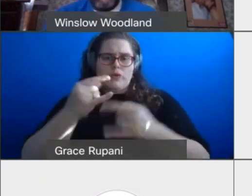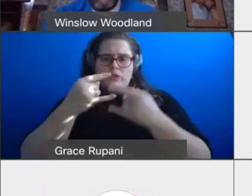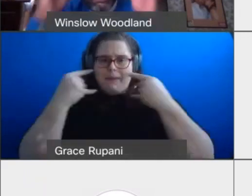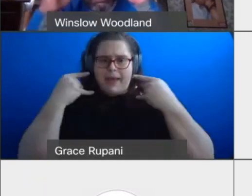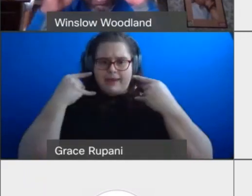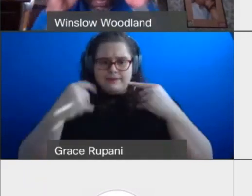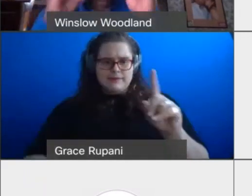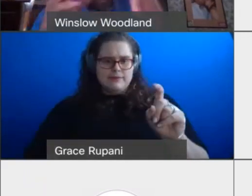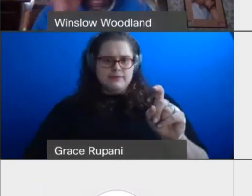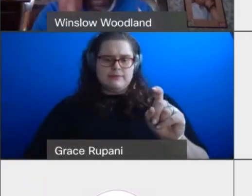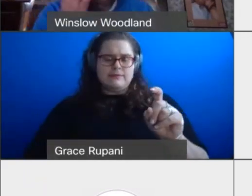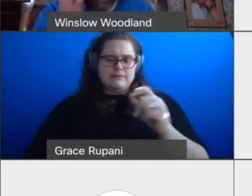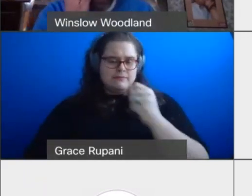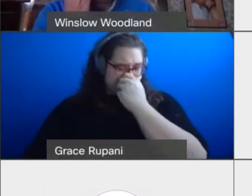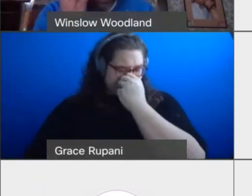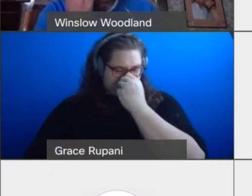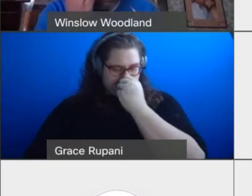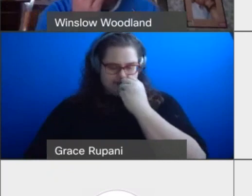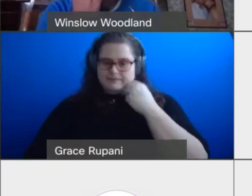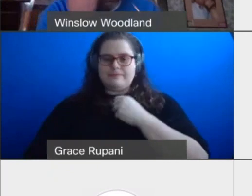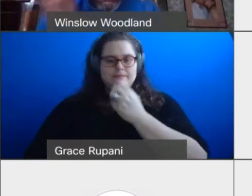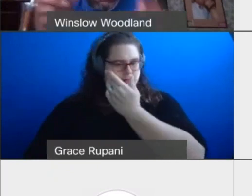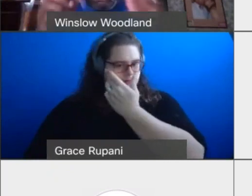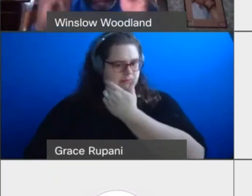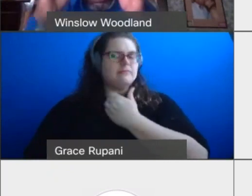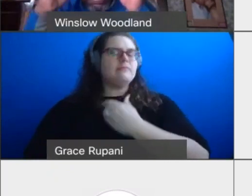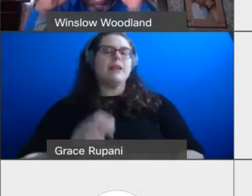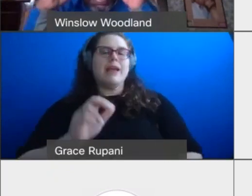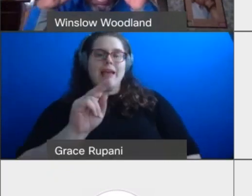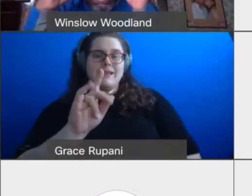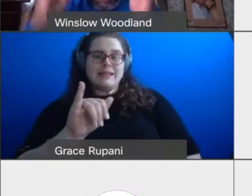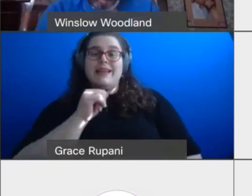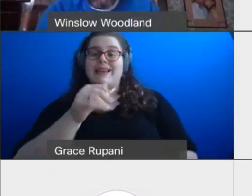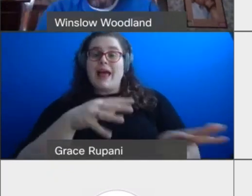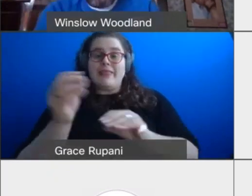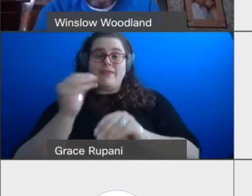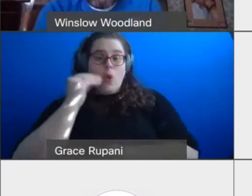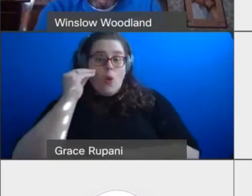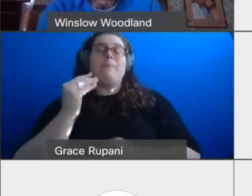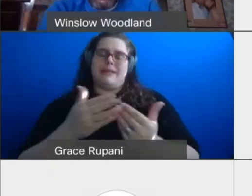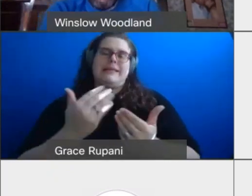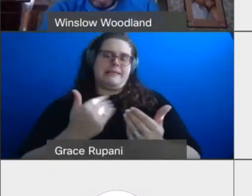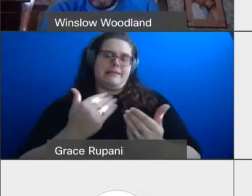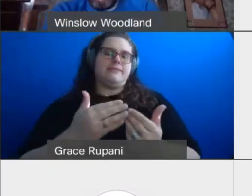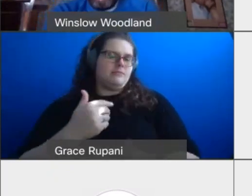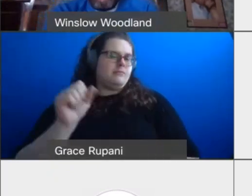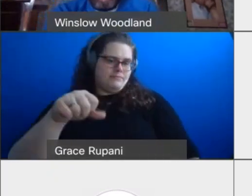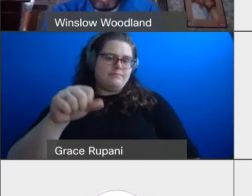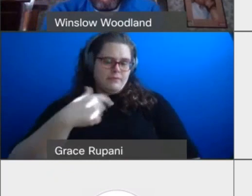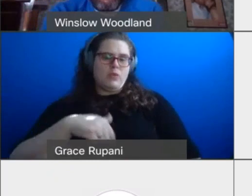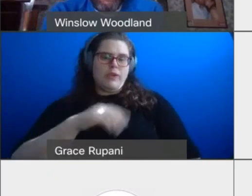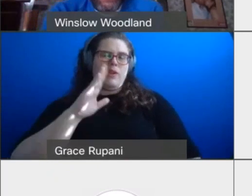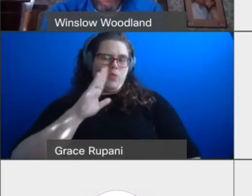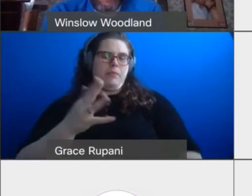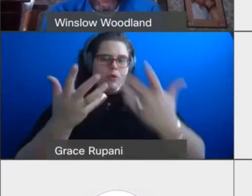So not able to leave their home is easy, yes. We will be working that out. And people